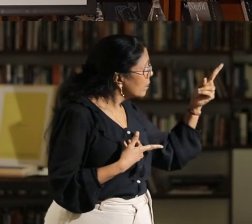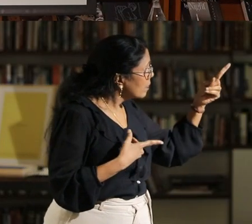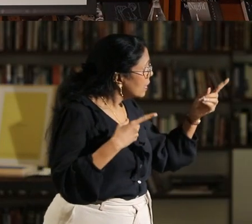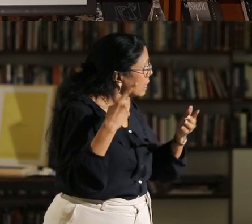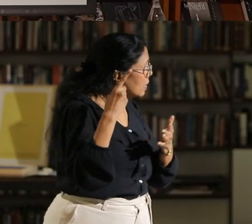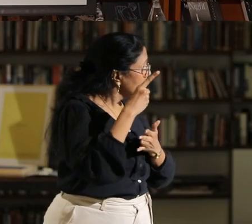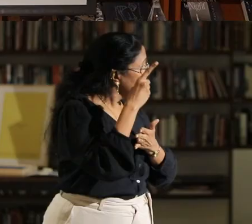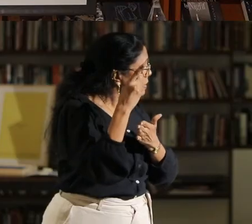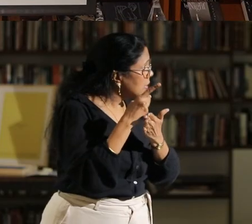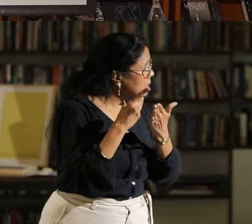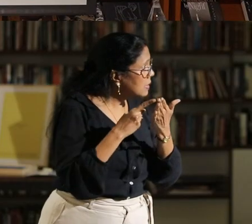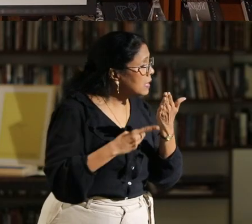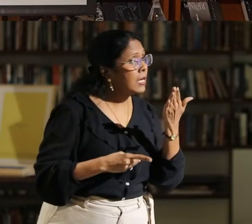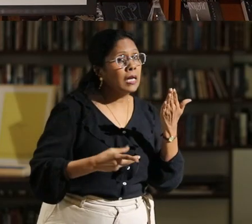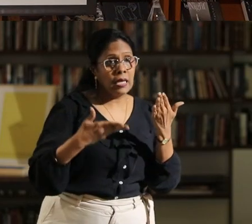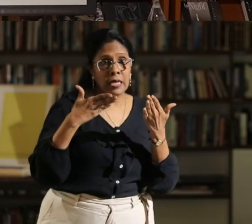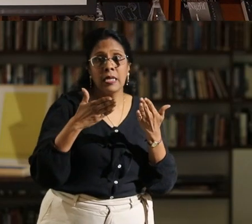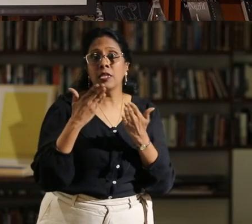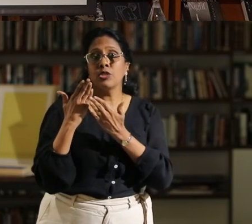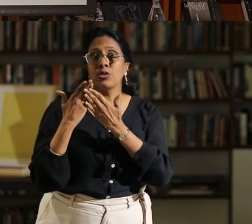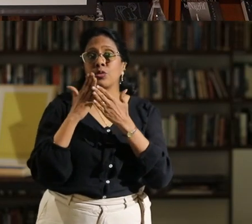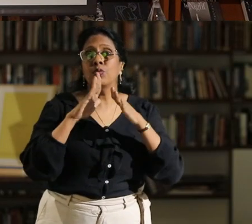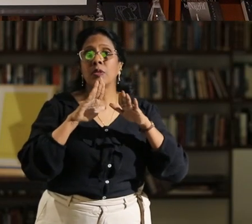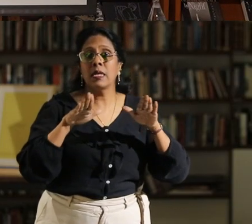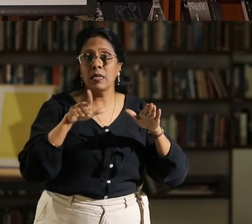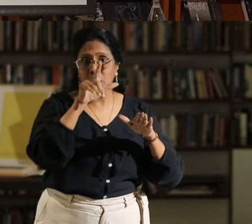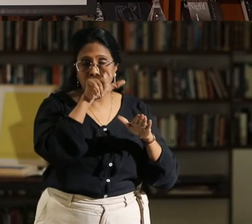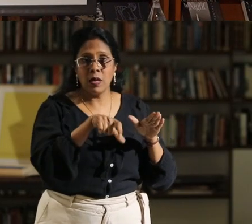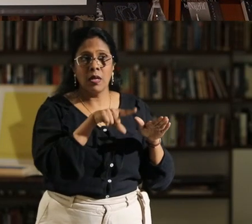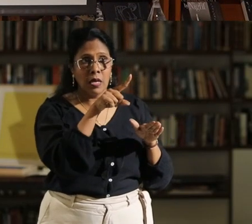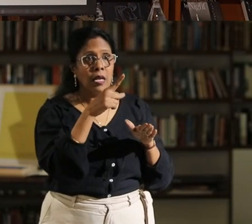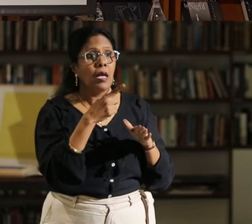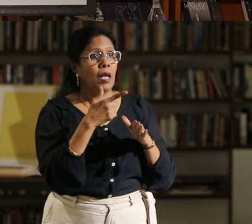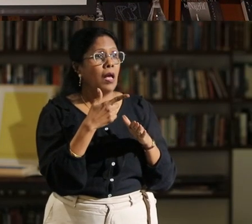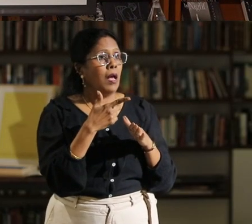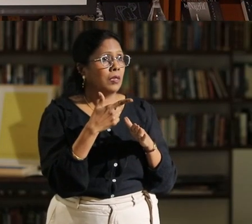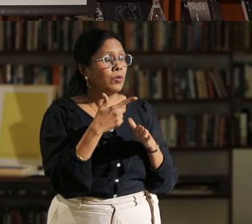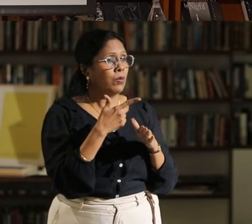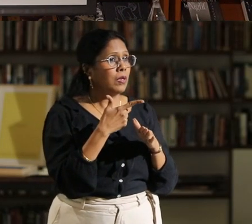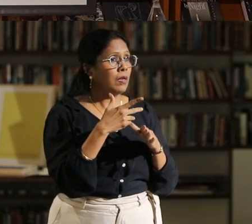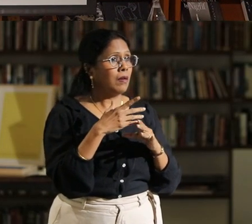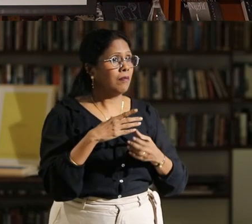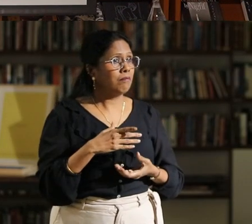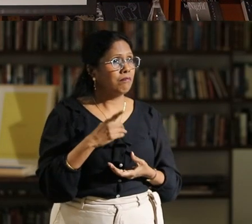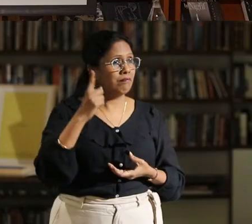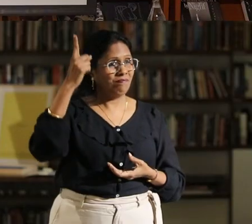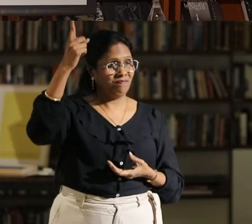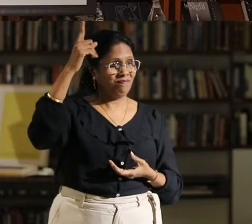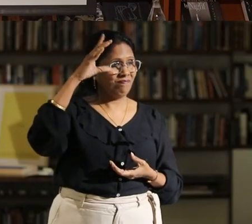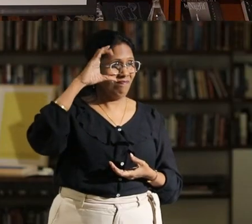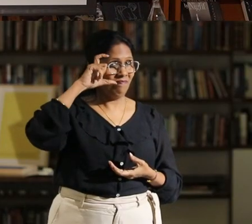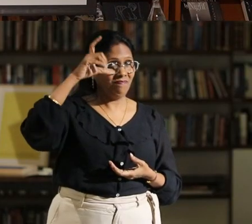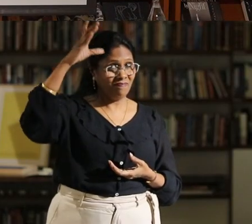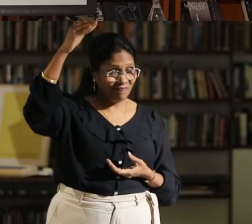a design student at Ambedkar University, Delhi, Gurpreet.